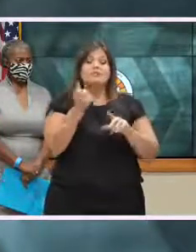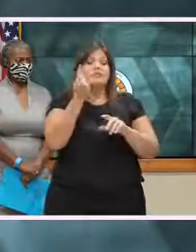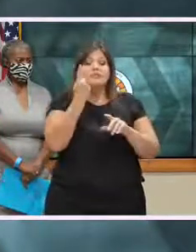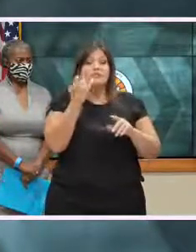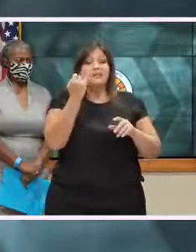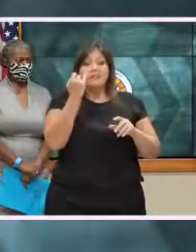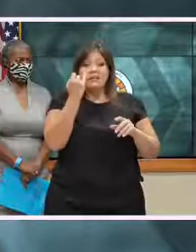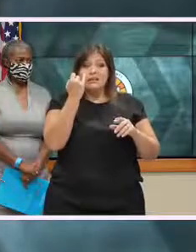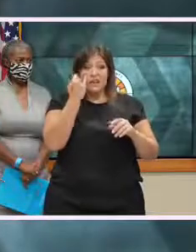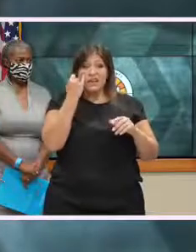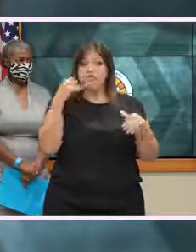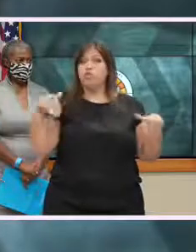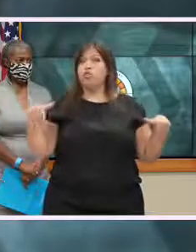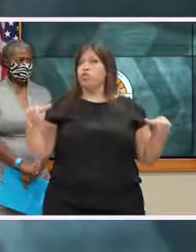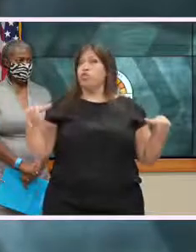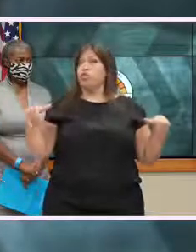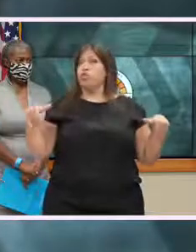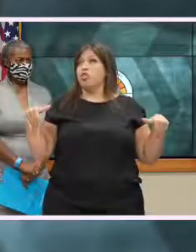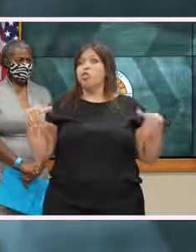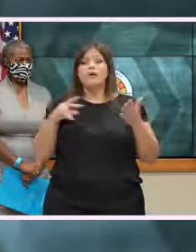too late for many people.